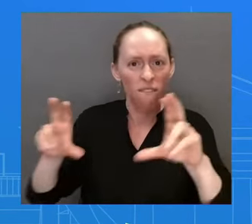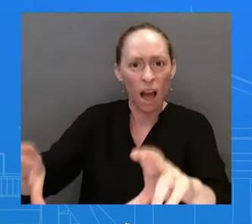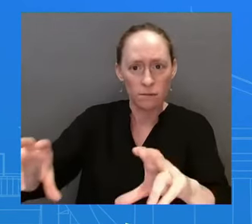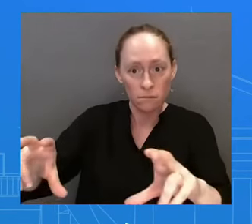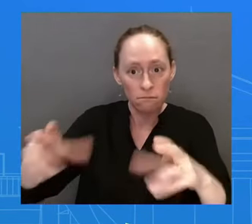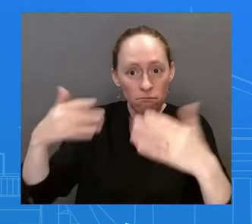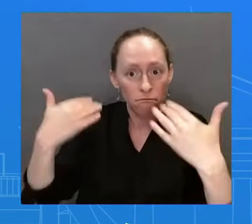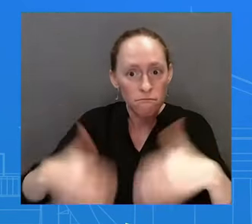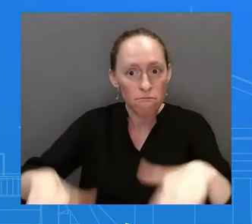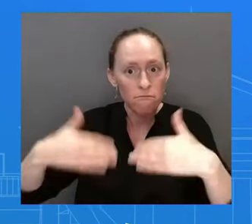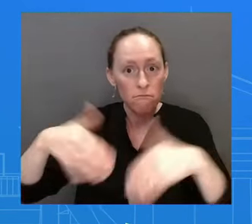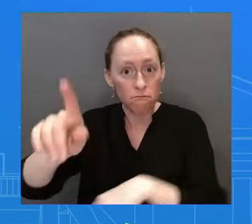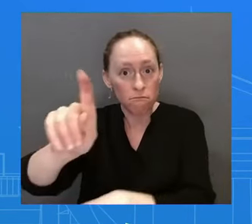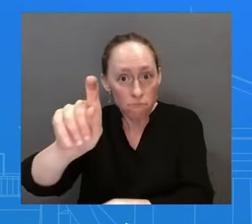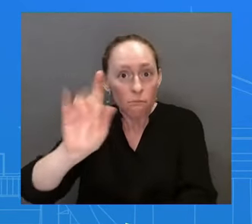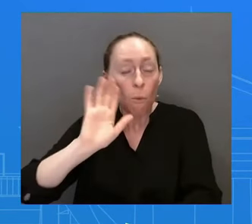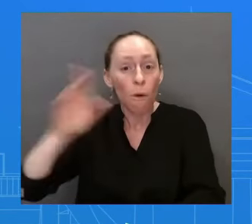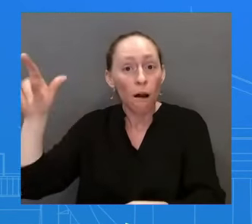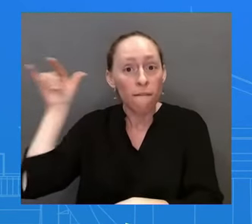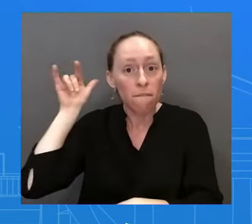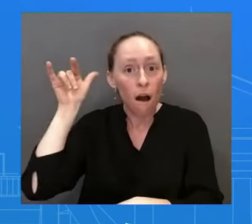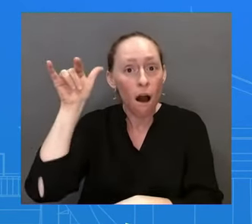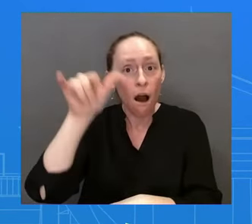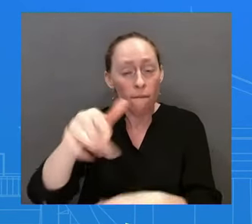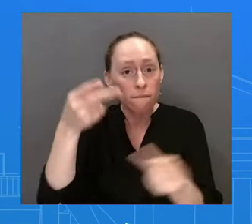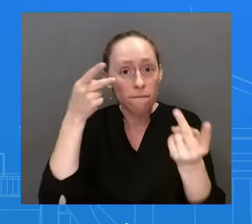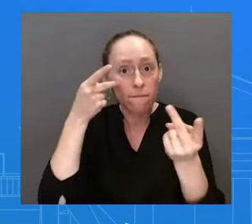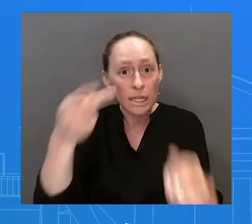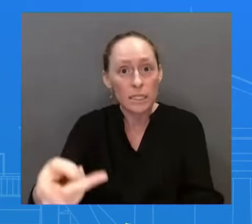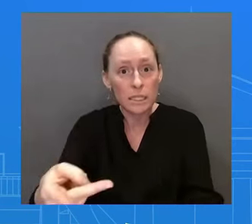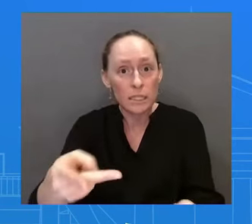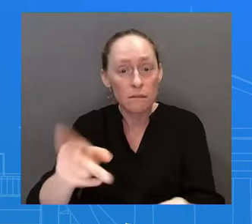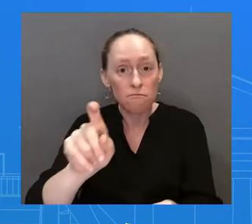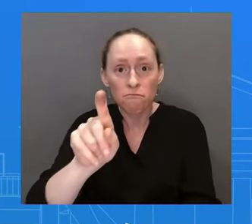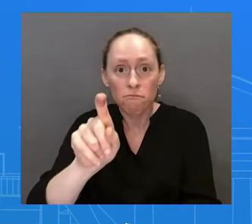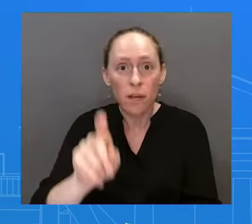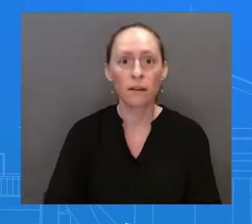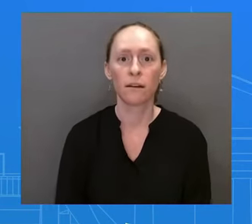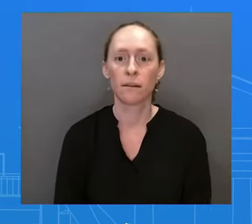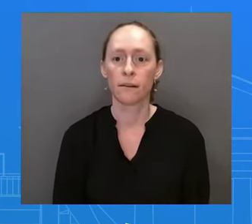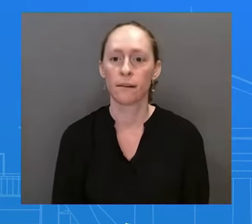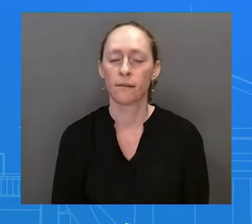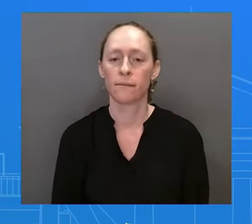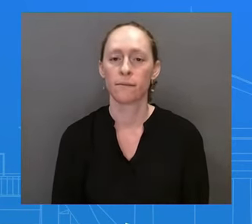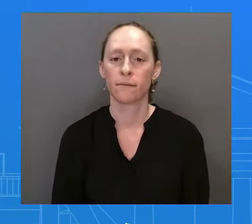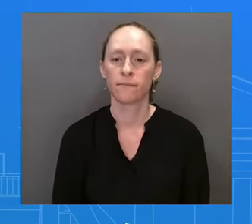solar facility that he keeps emphasizing? He's very proud of the work we're doing on the continent.